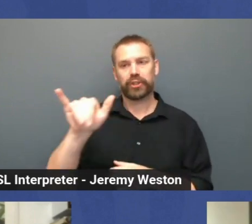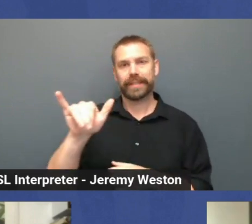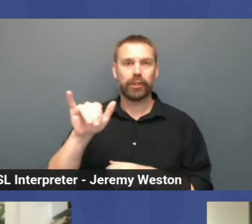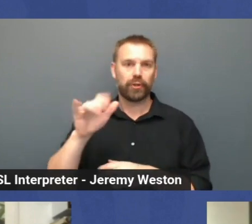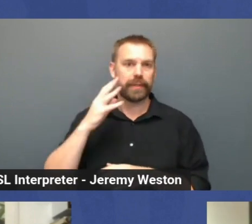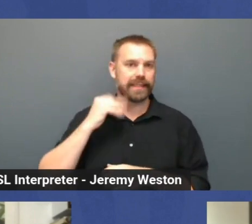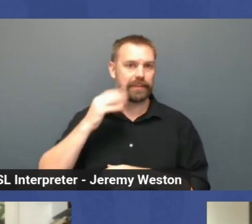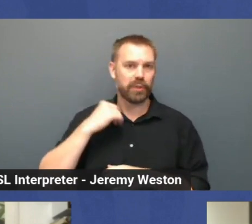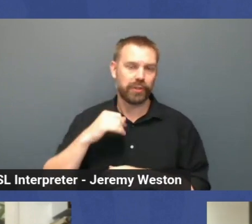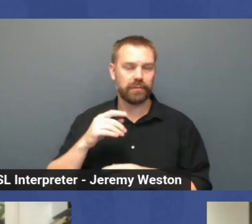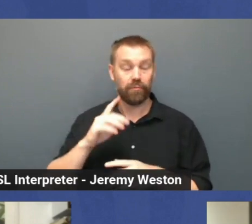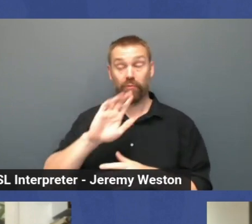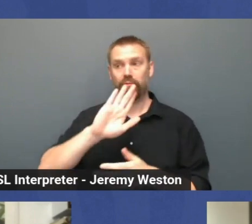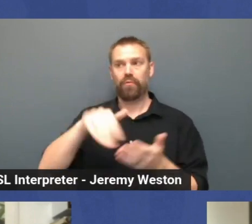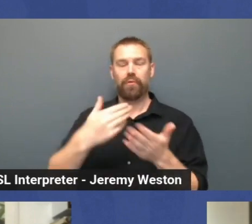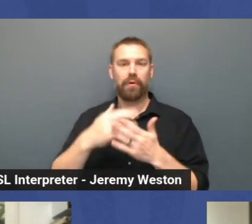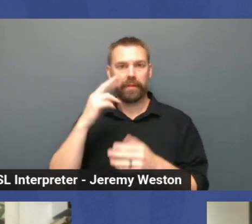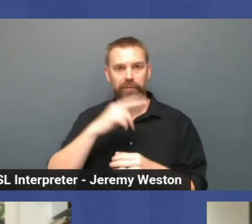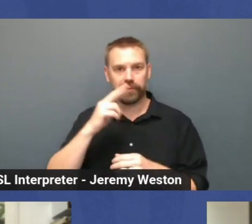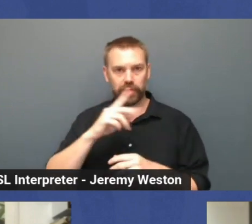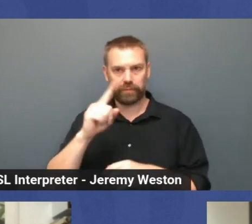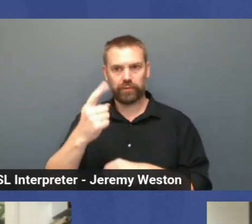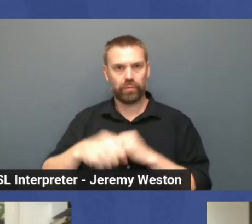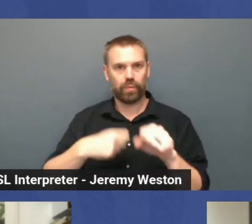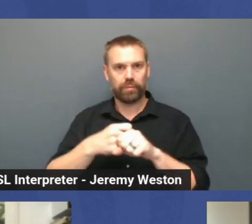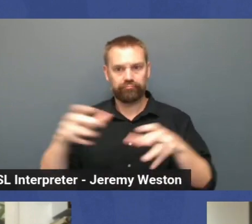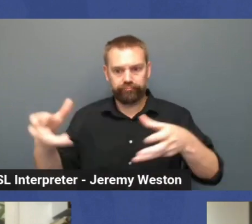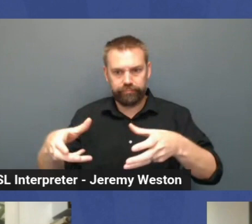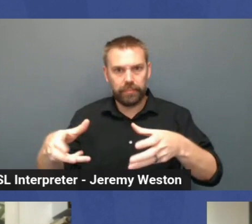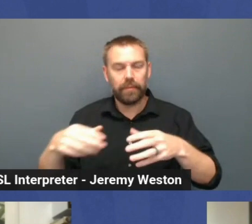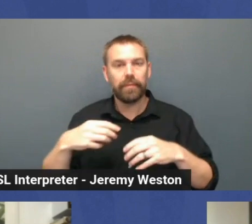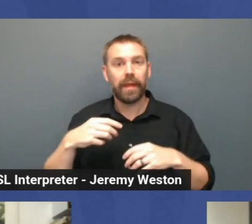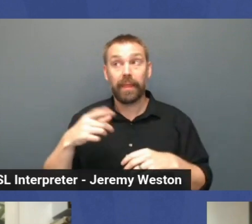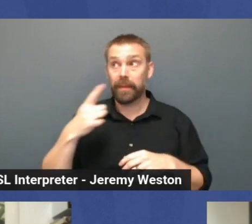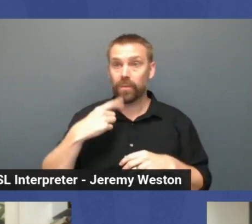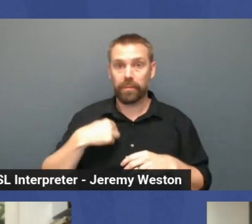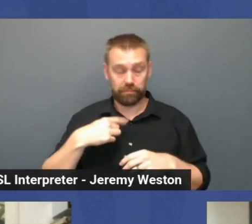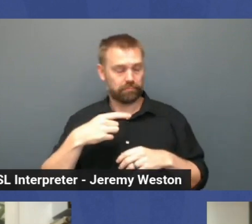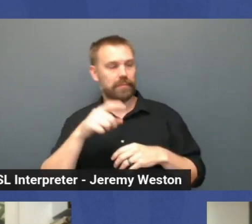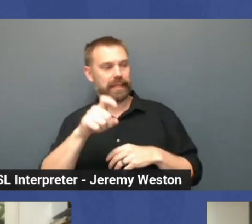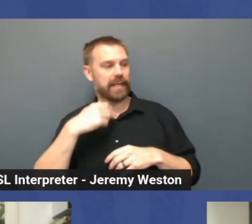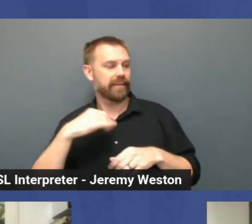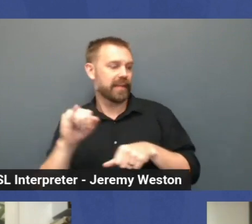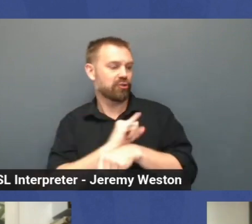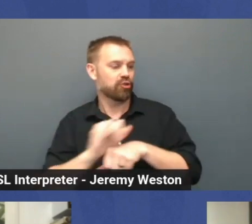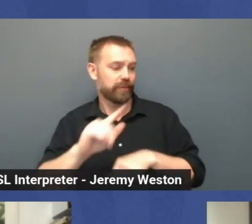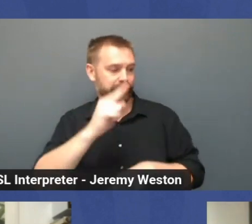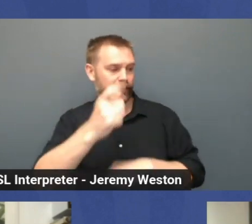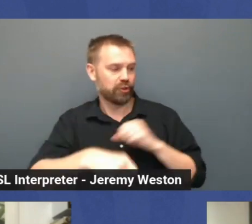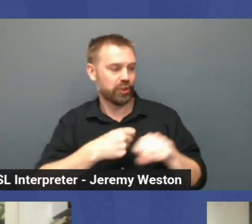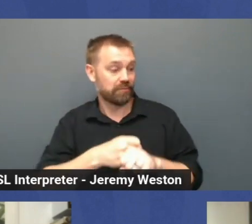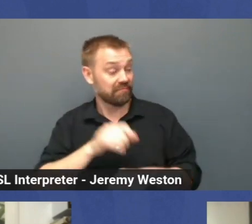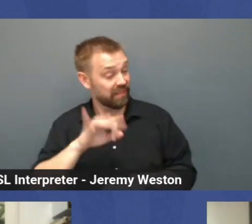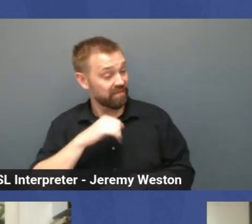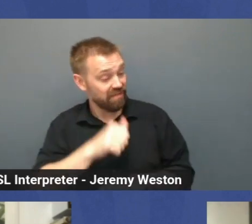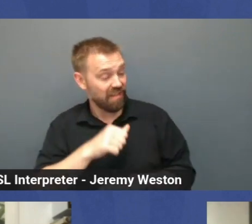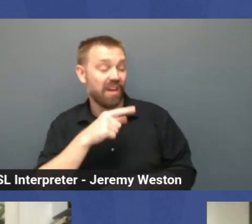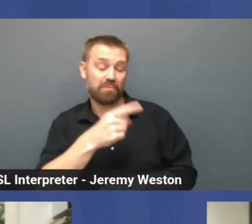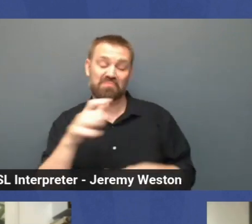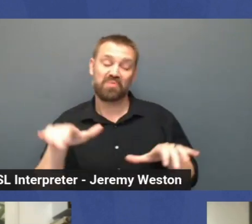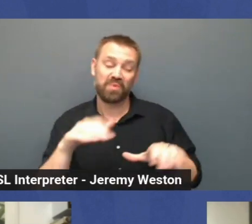into one class. I was told that I needed to have an internship my first year. And that if I didn't have an internship, I was doing something wrong.